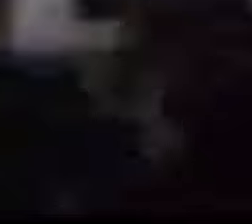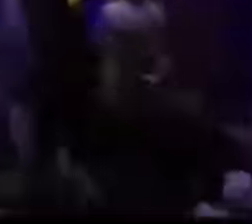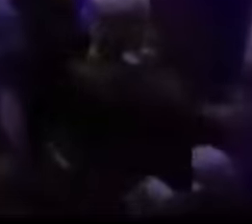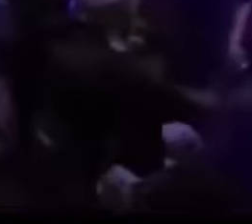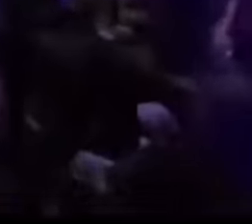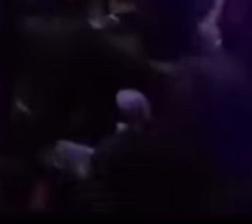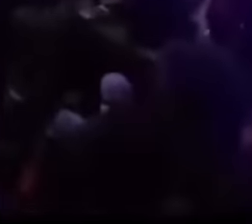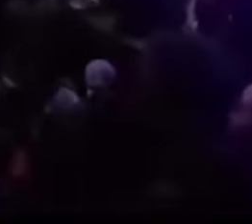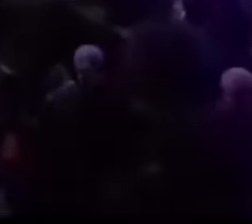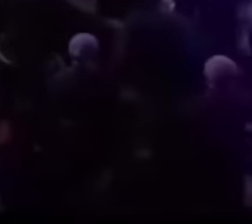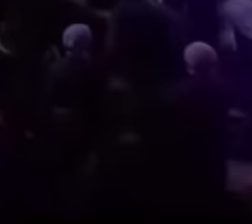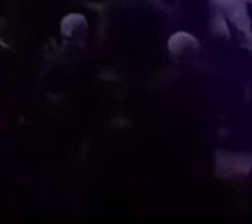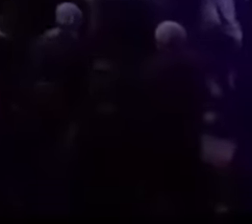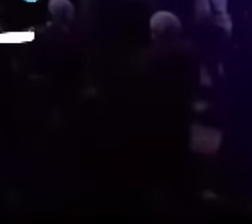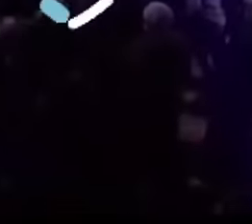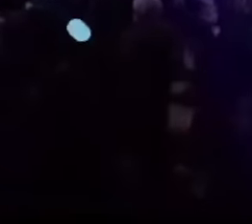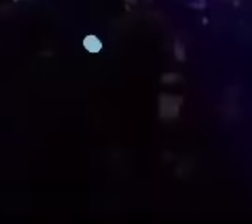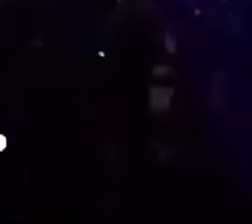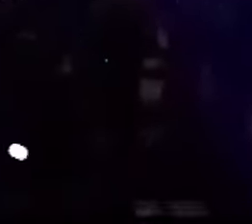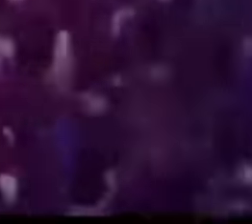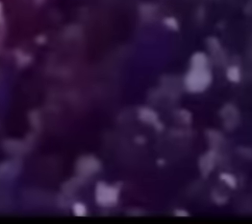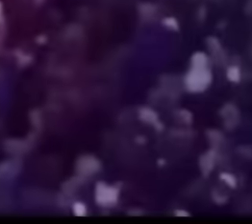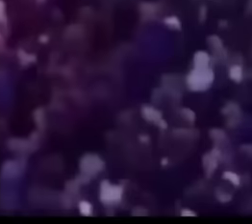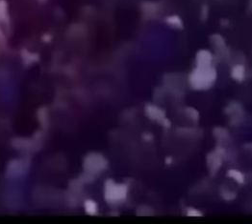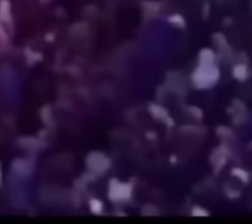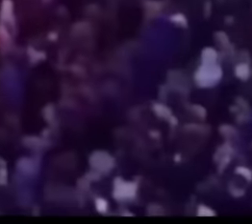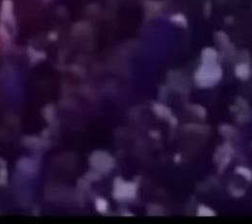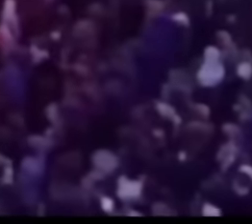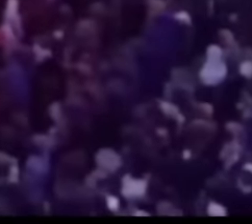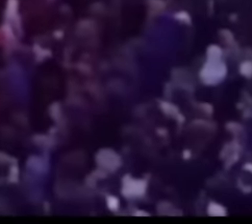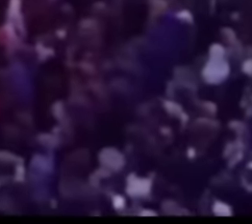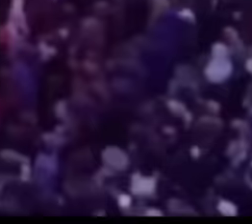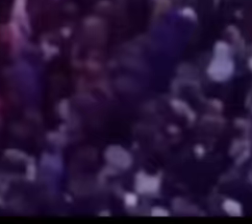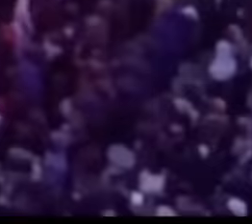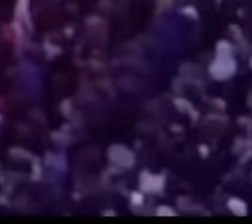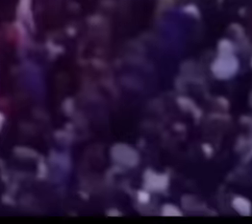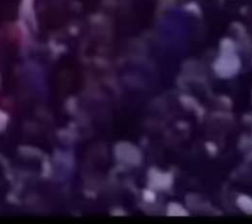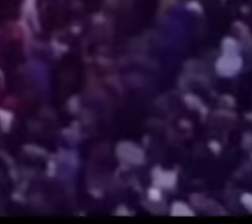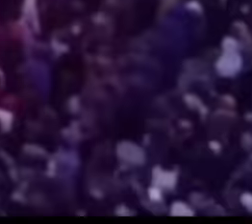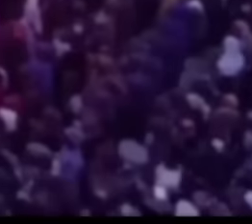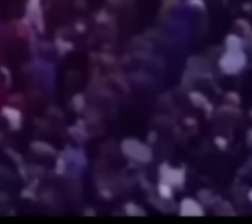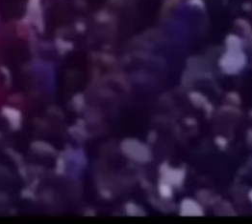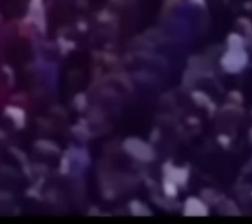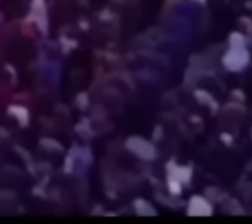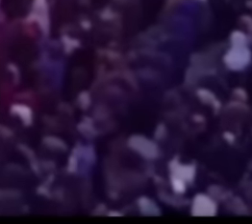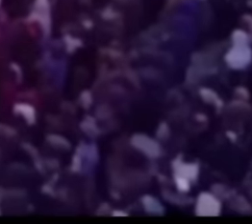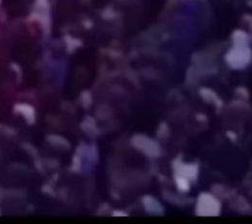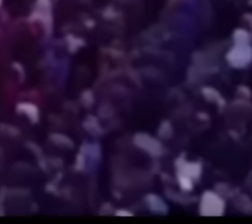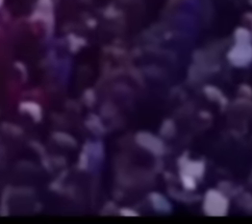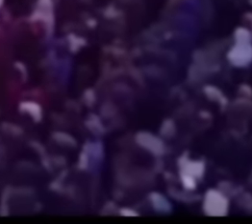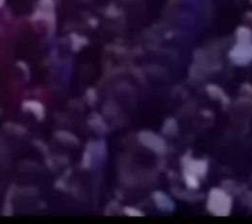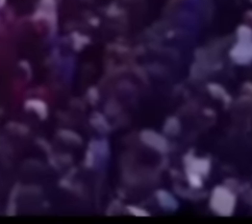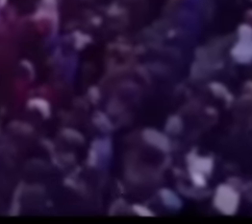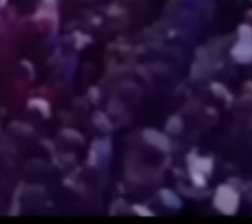daduro. 72 hours nuku wape marathon prayer. Somewhere ye ni shebi oba national camp. Lagos Ibadan Expressway. AP